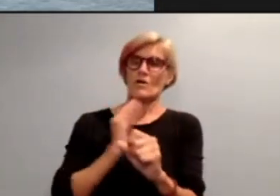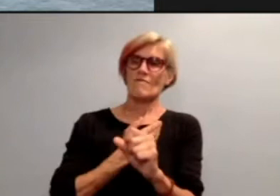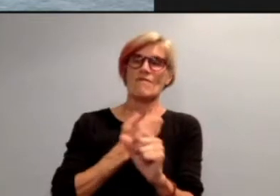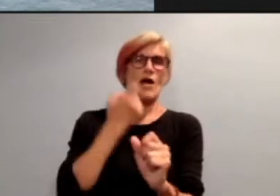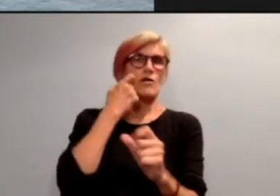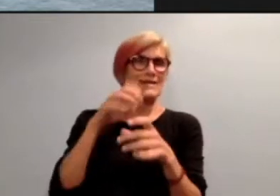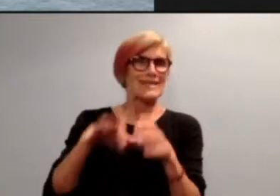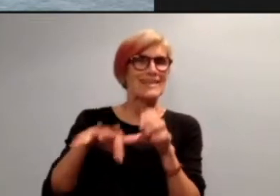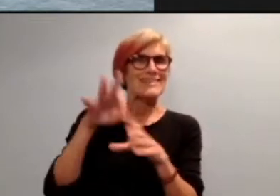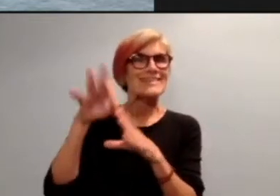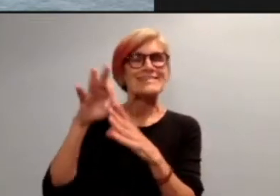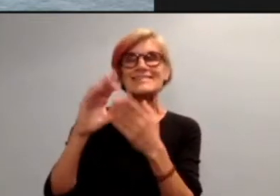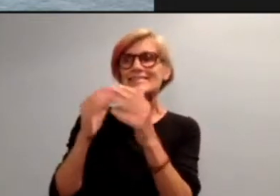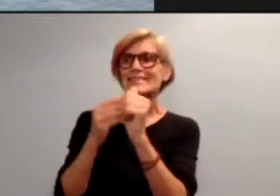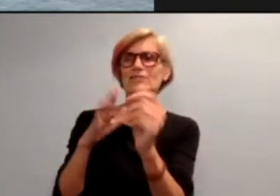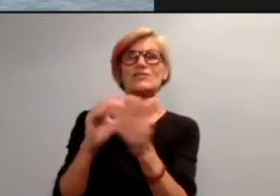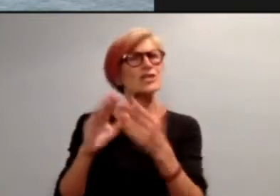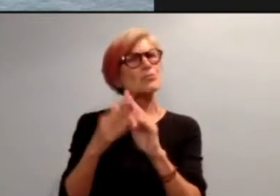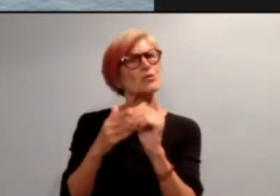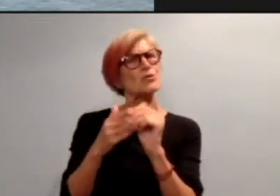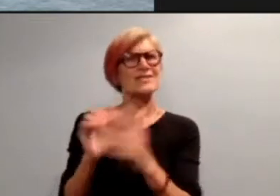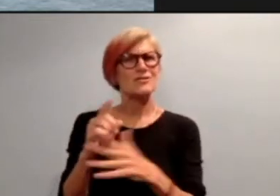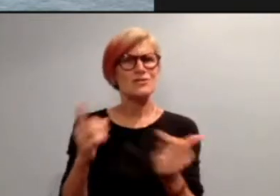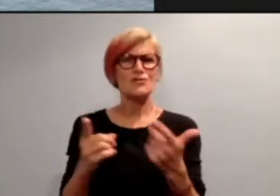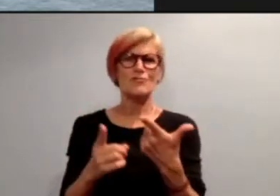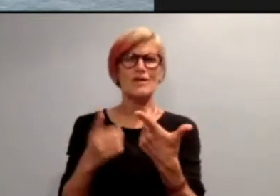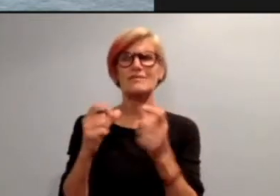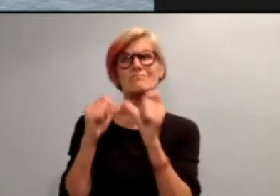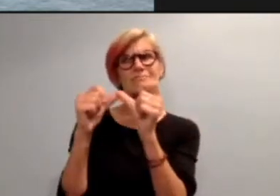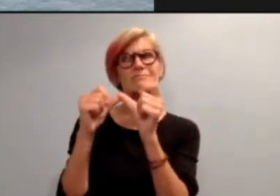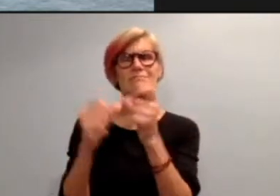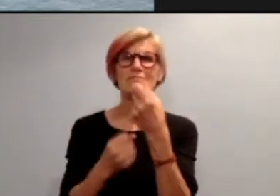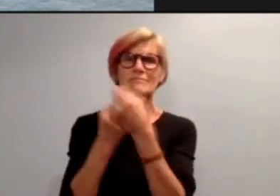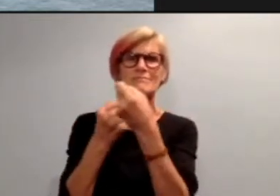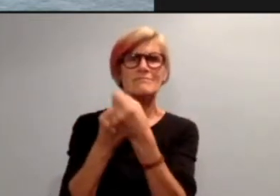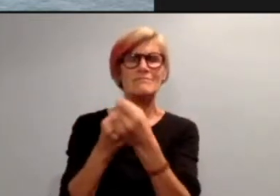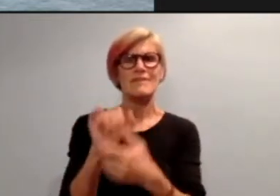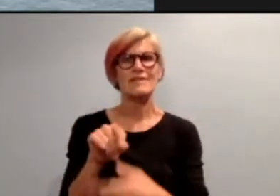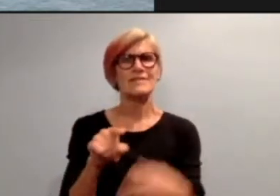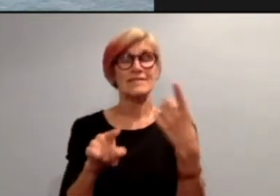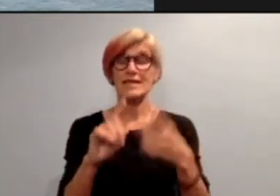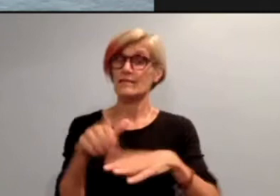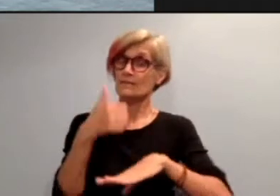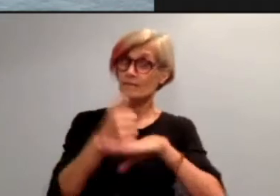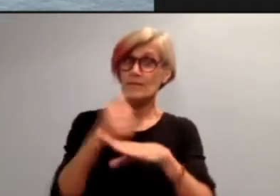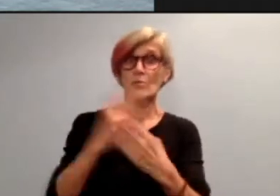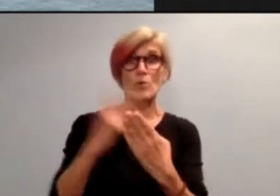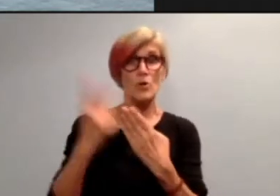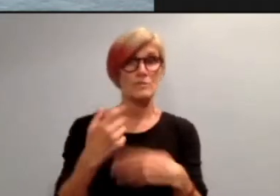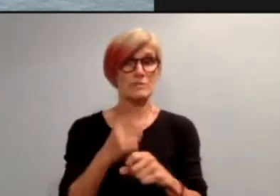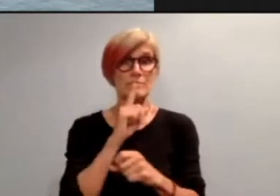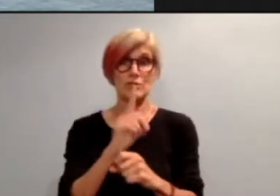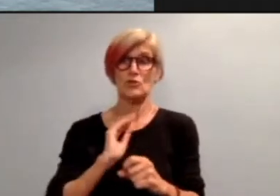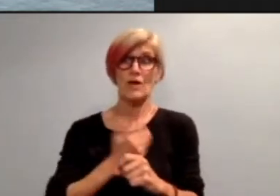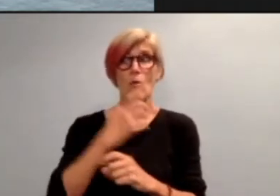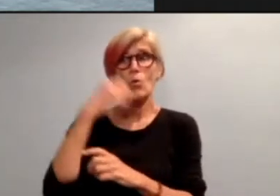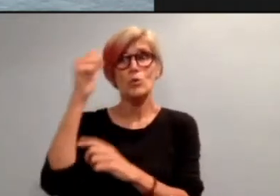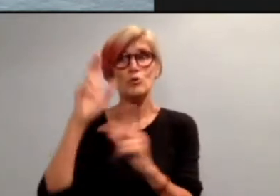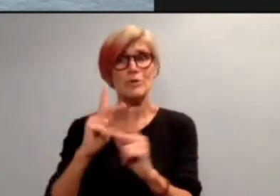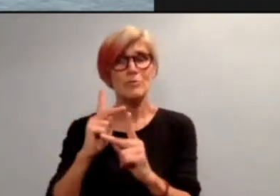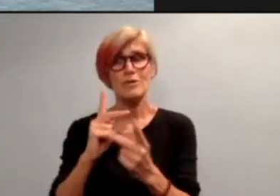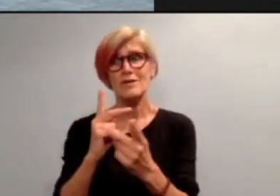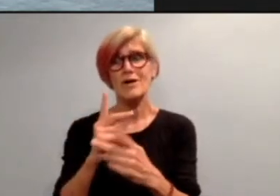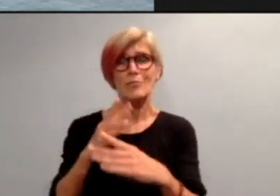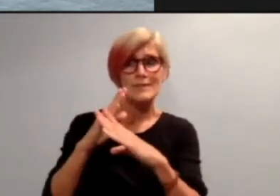been consistent voices in this fight and have implemented programs to ensure the protection and safety of our elders and other